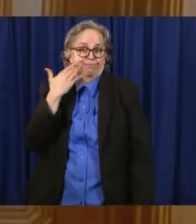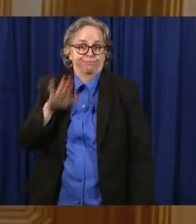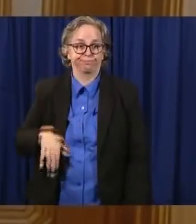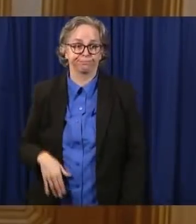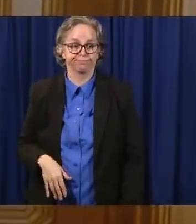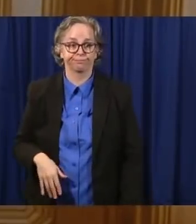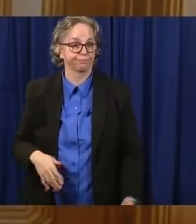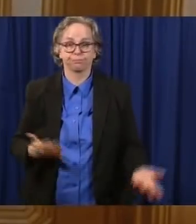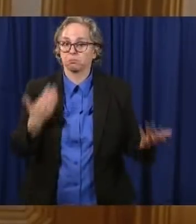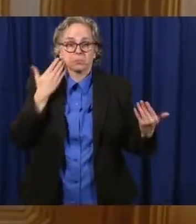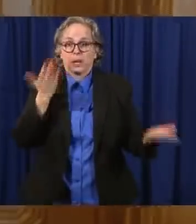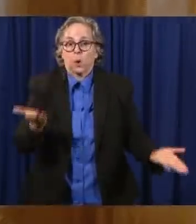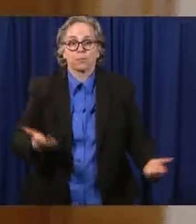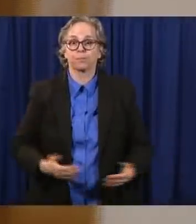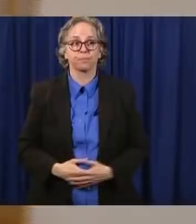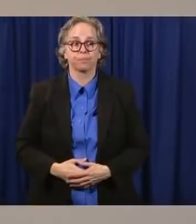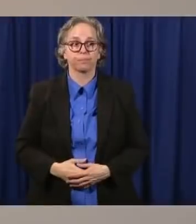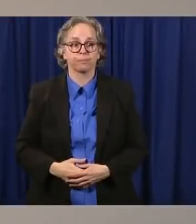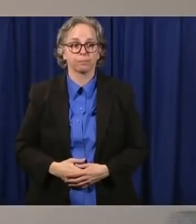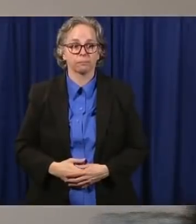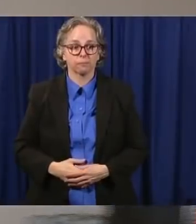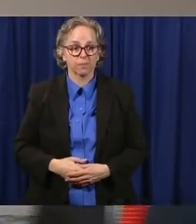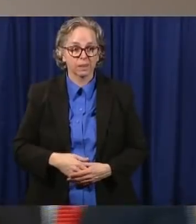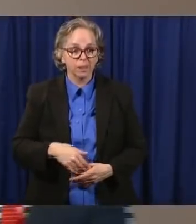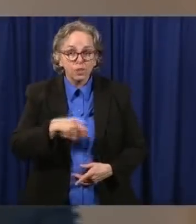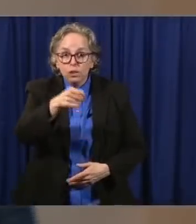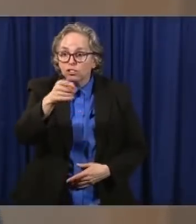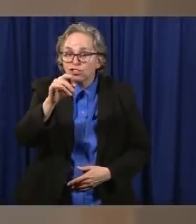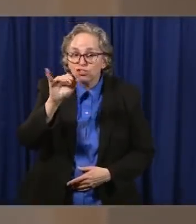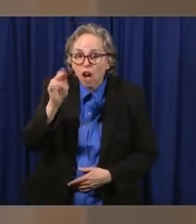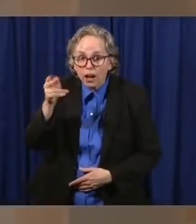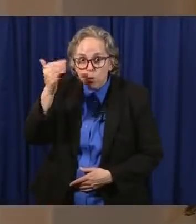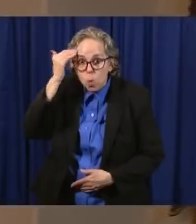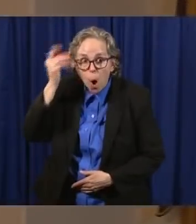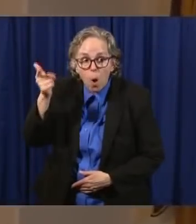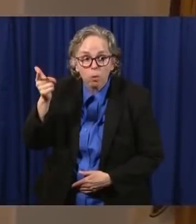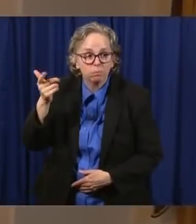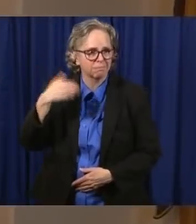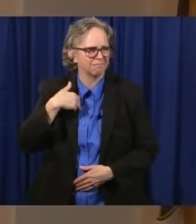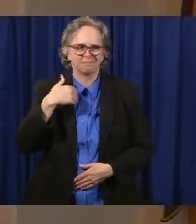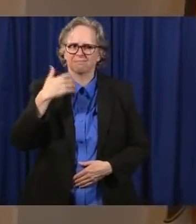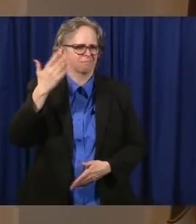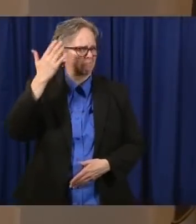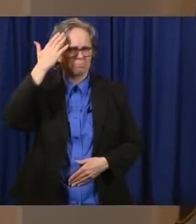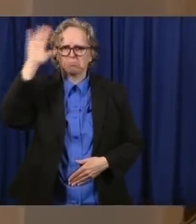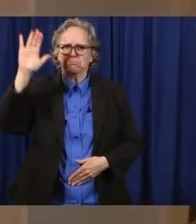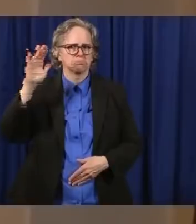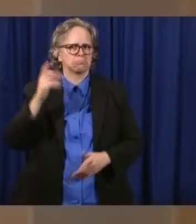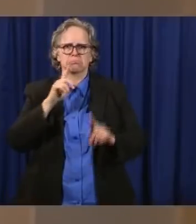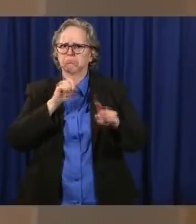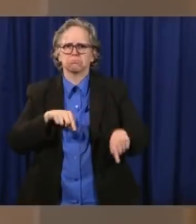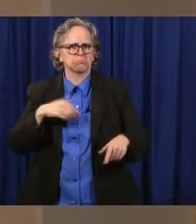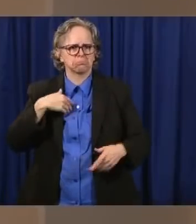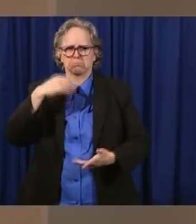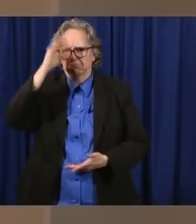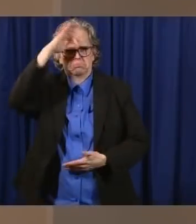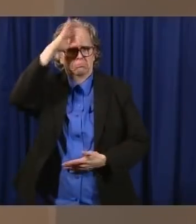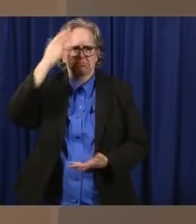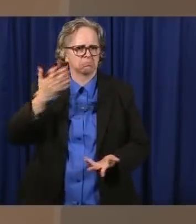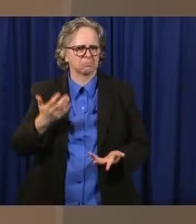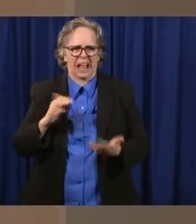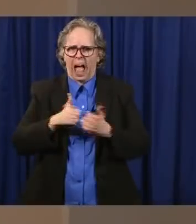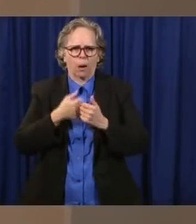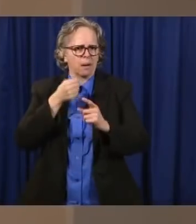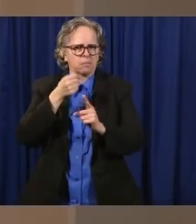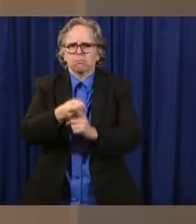I don't know. You know, John? I don't know. I'm not aware of that report or Yeah, how that would affect